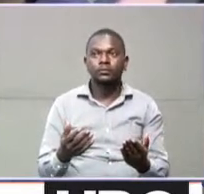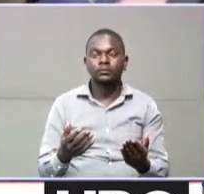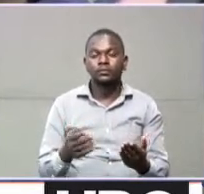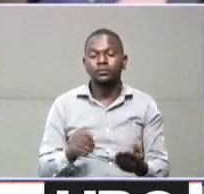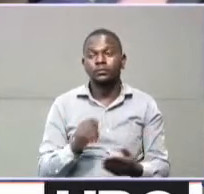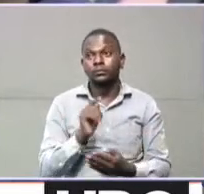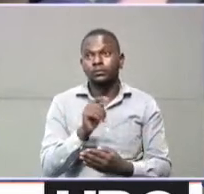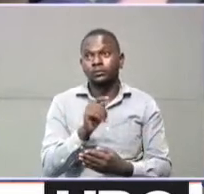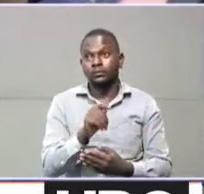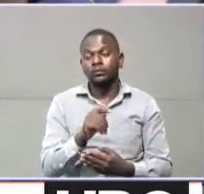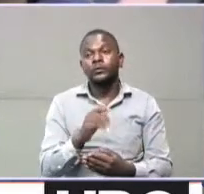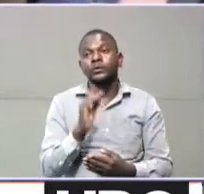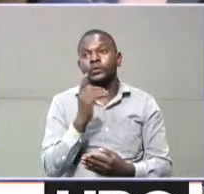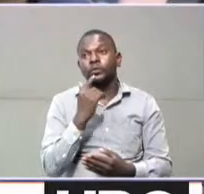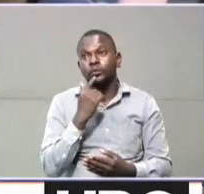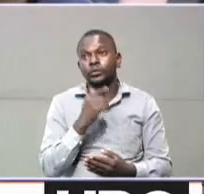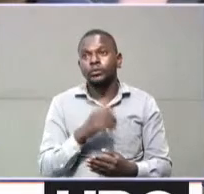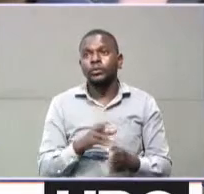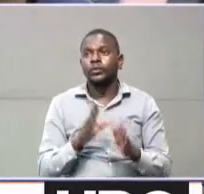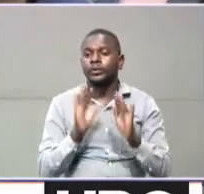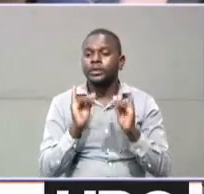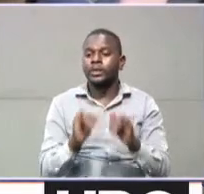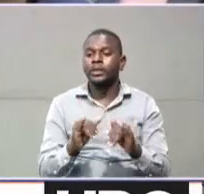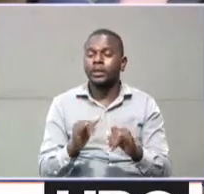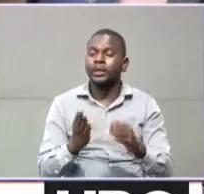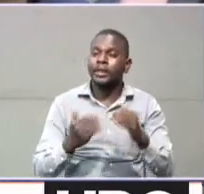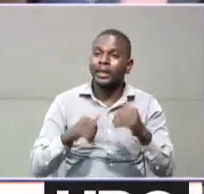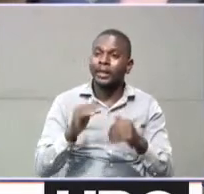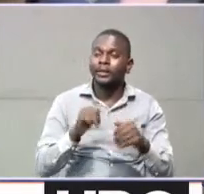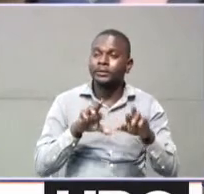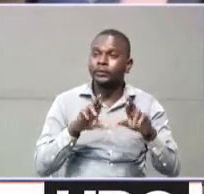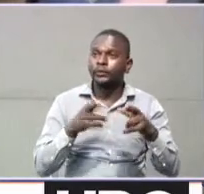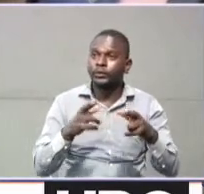those who were living in high risk areas